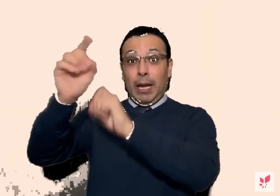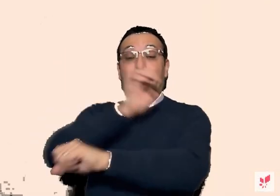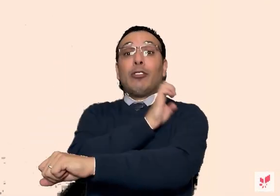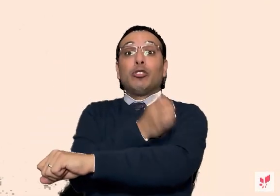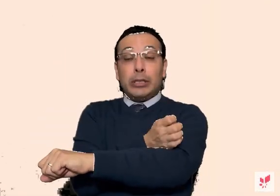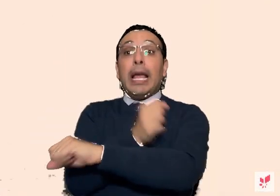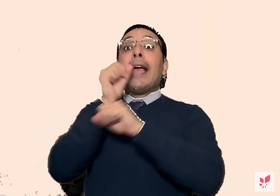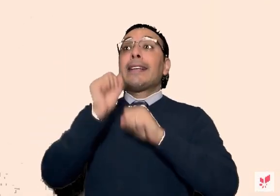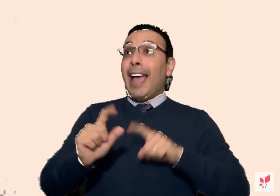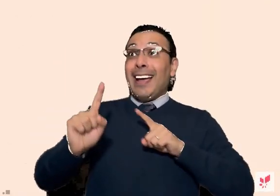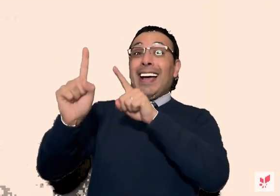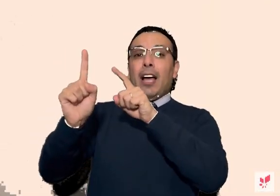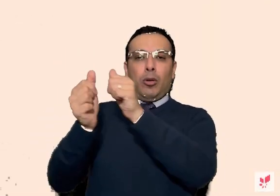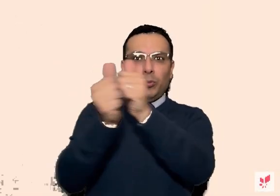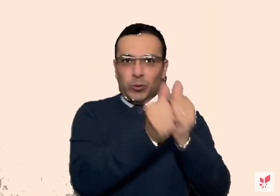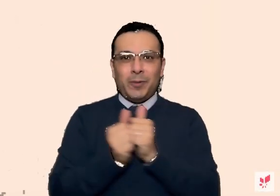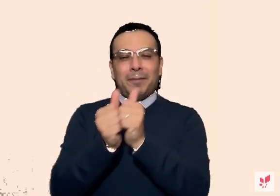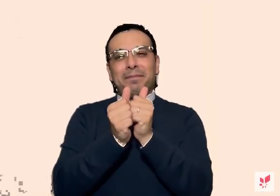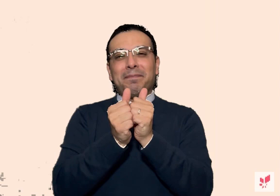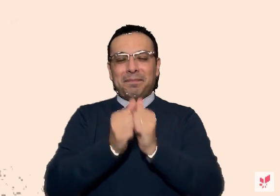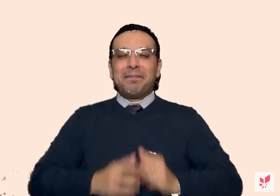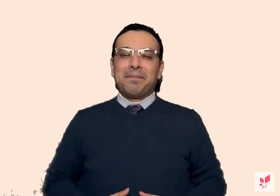together.